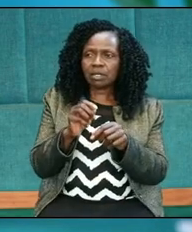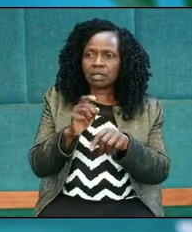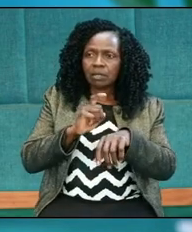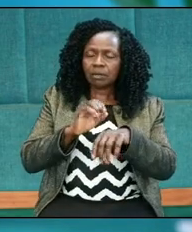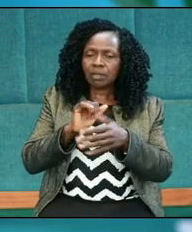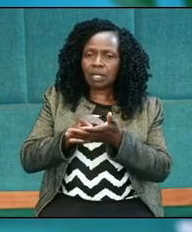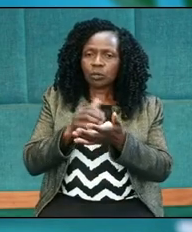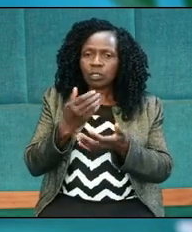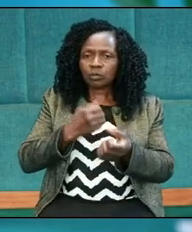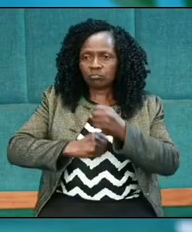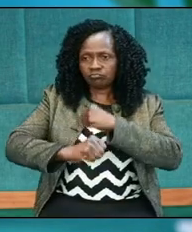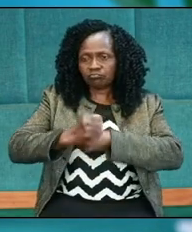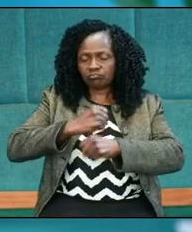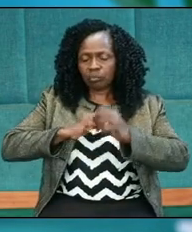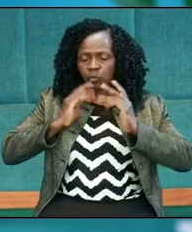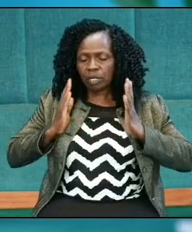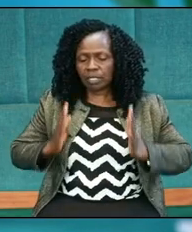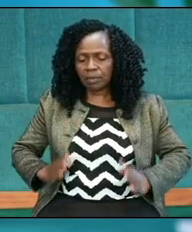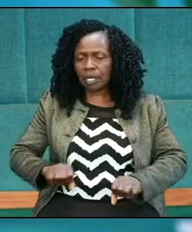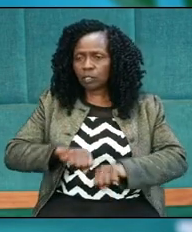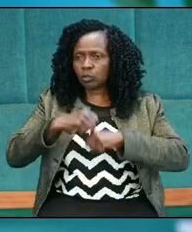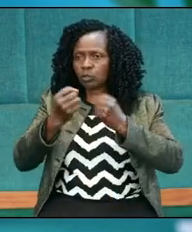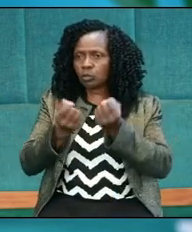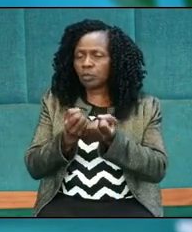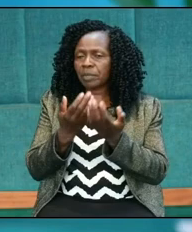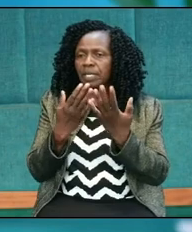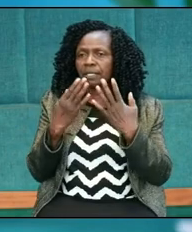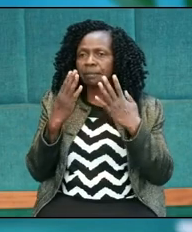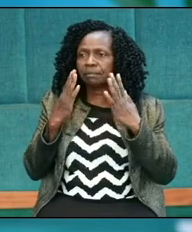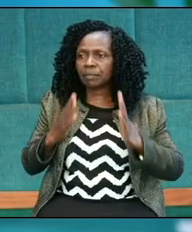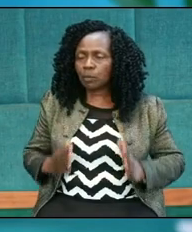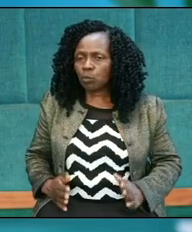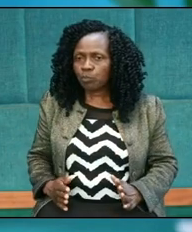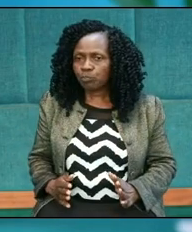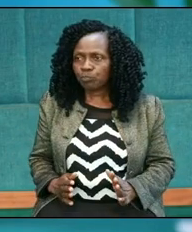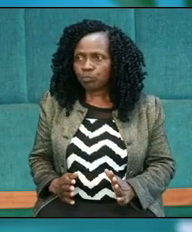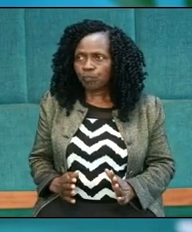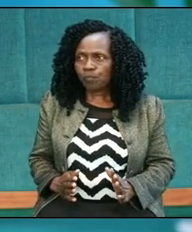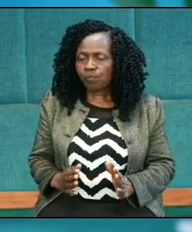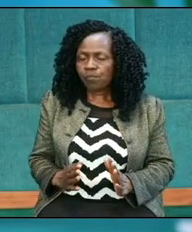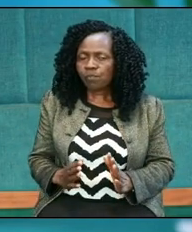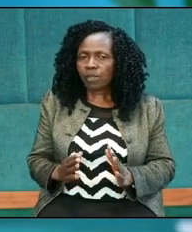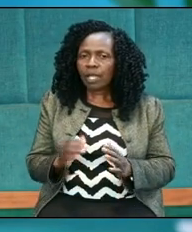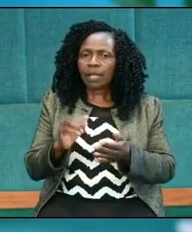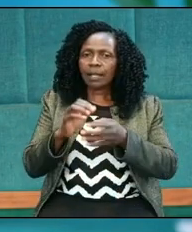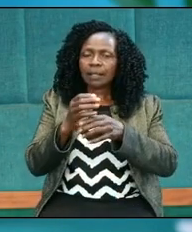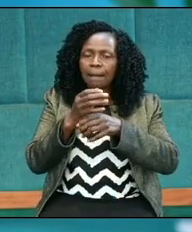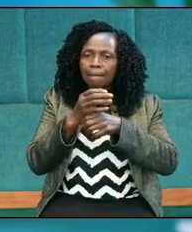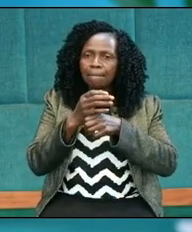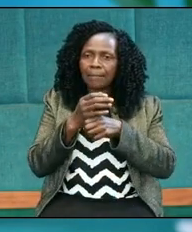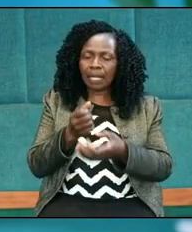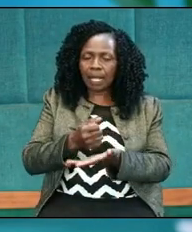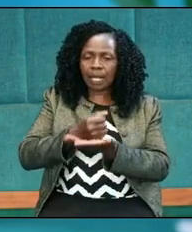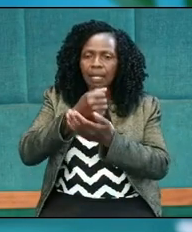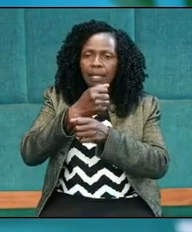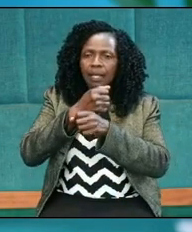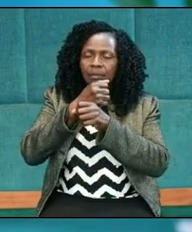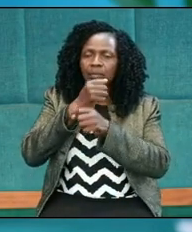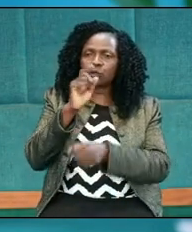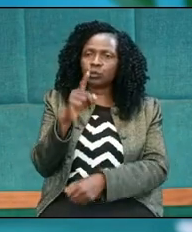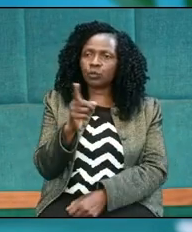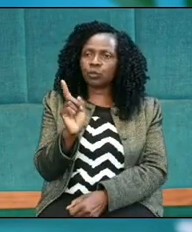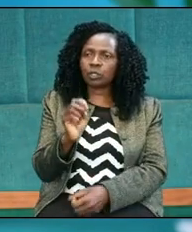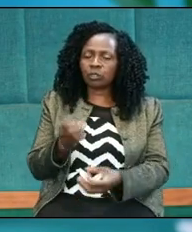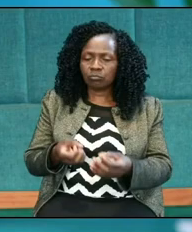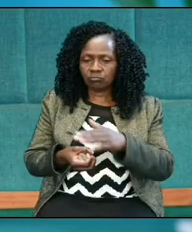exercise that human beings are social beings, and you don't have to be in isolation. It helps you.